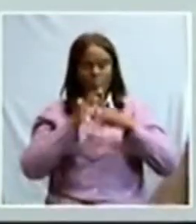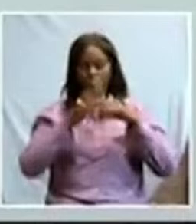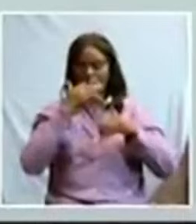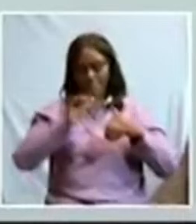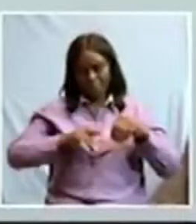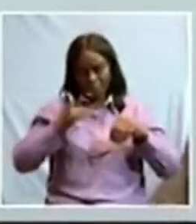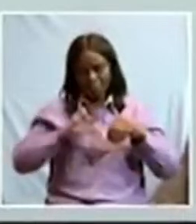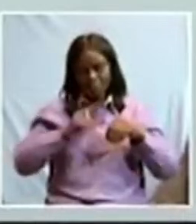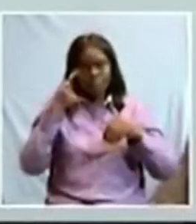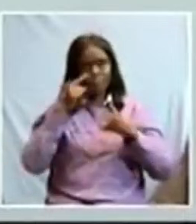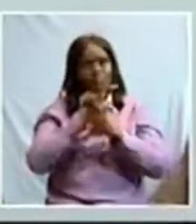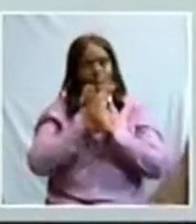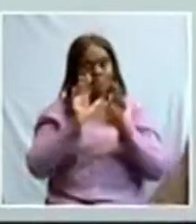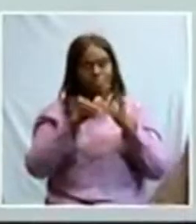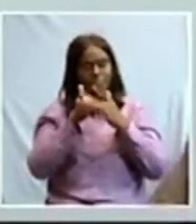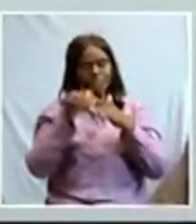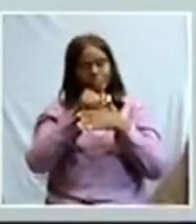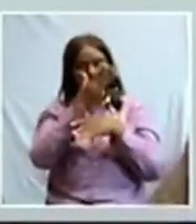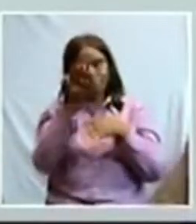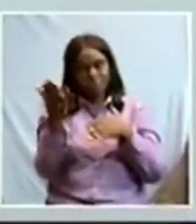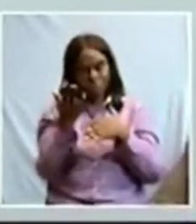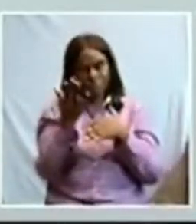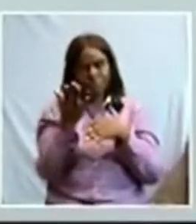for the Zambians out there.